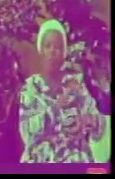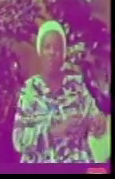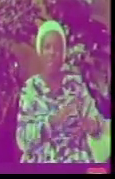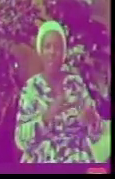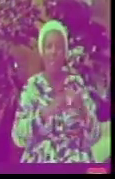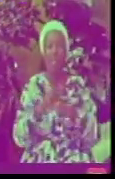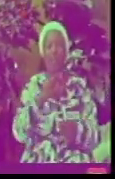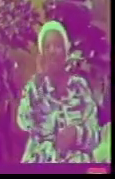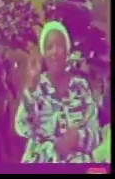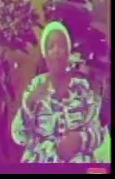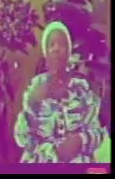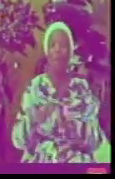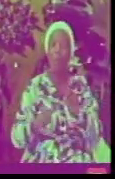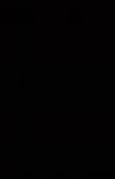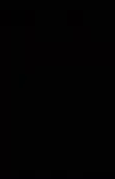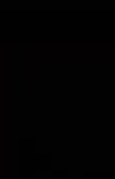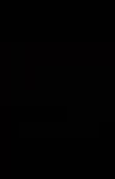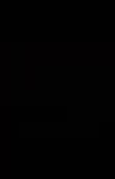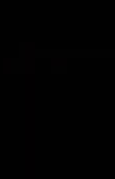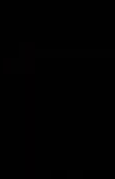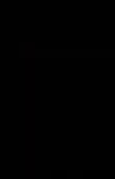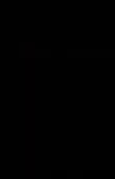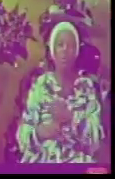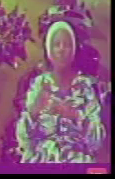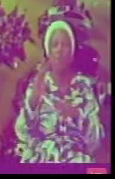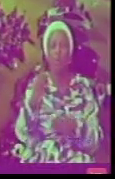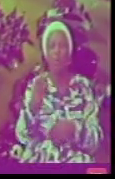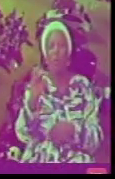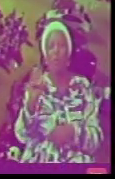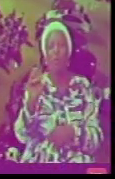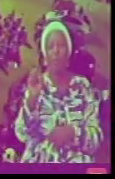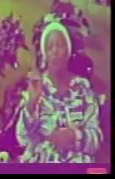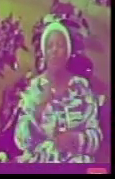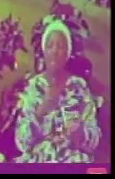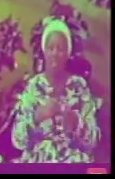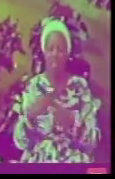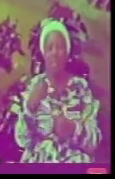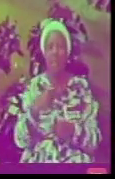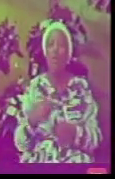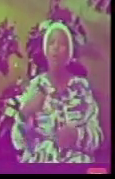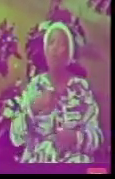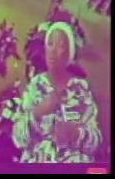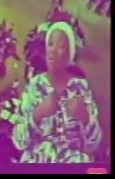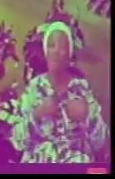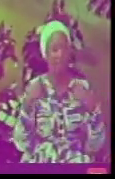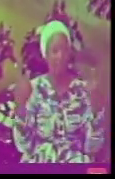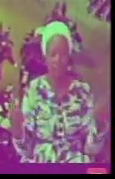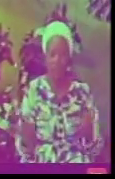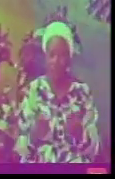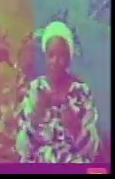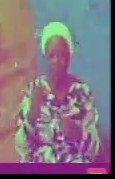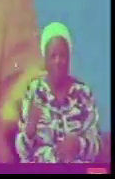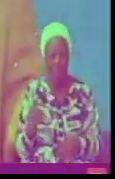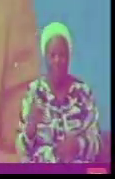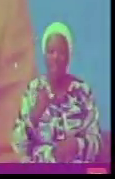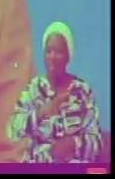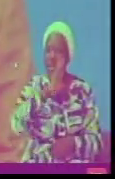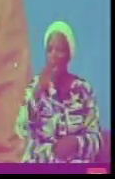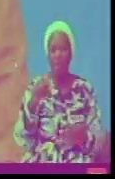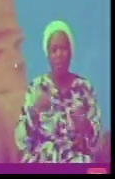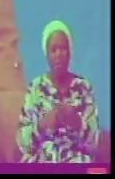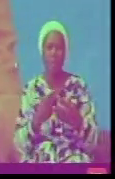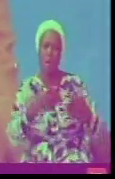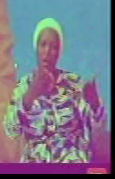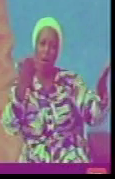to Moses and said, we have sinned. Look at that. It did start with serpents are